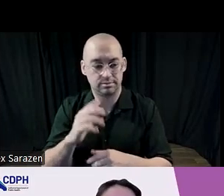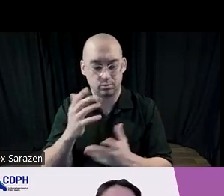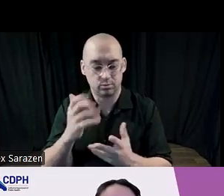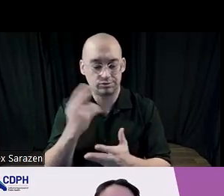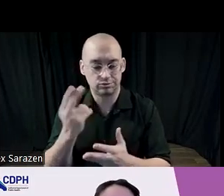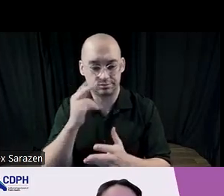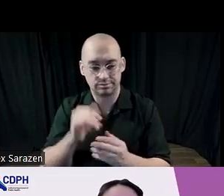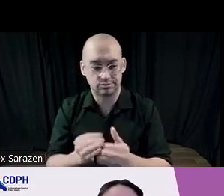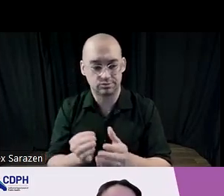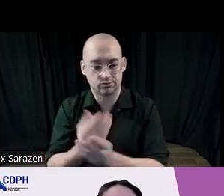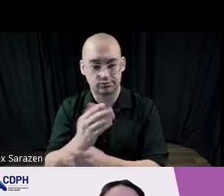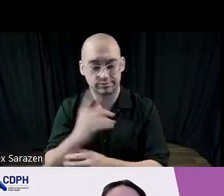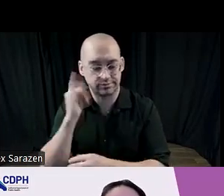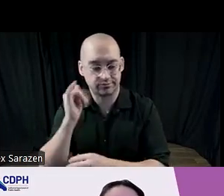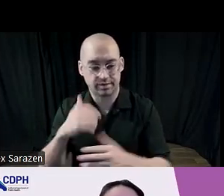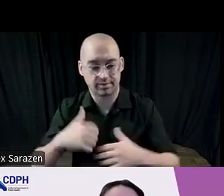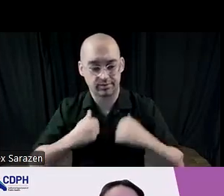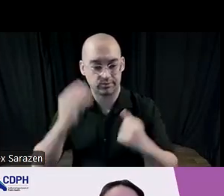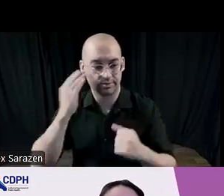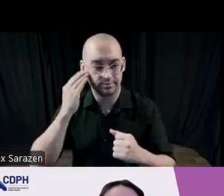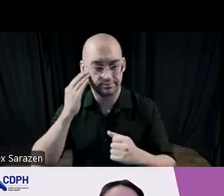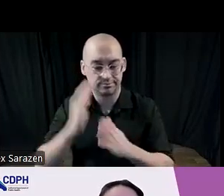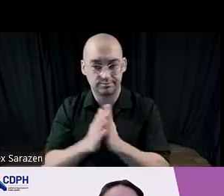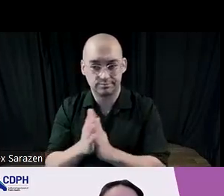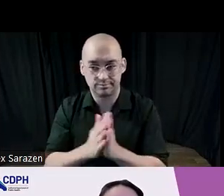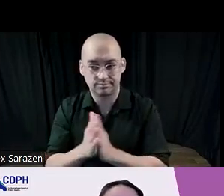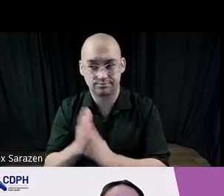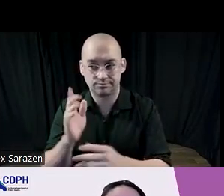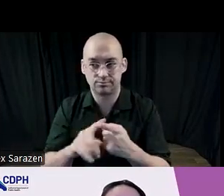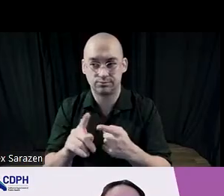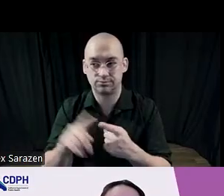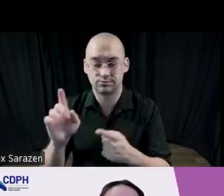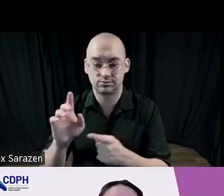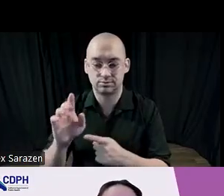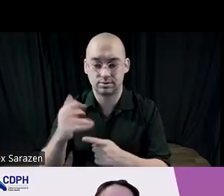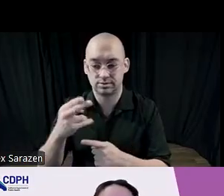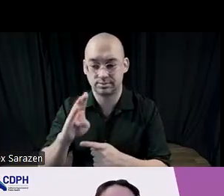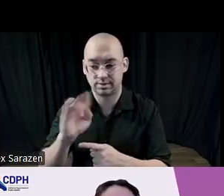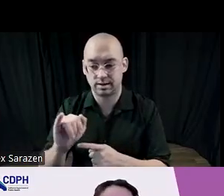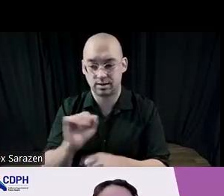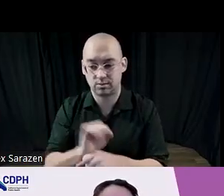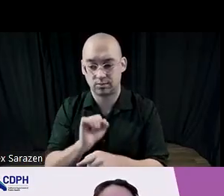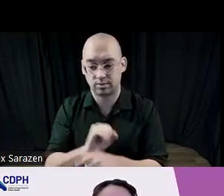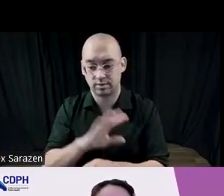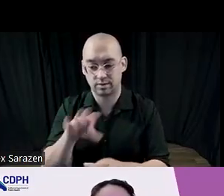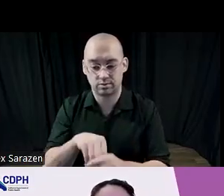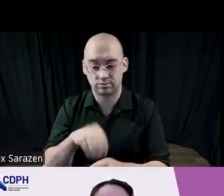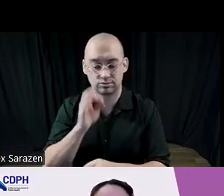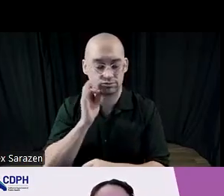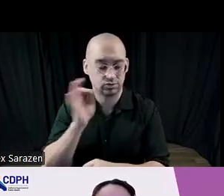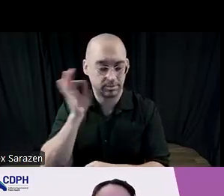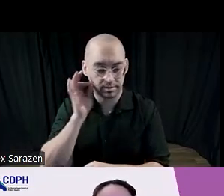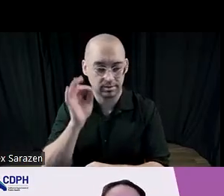Healthy Brain Initiative to work the HBI work to include tribal as well as